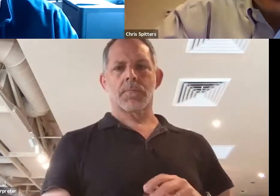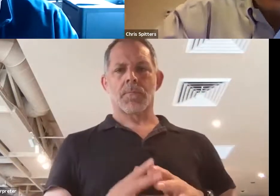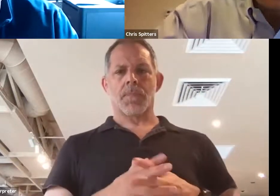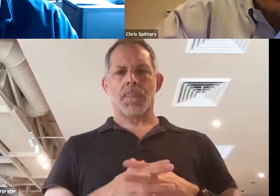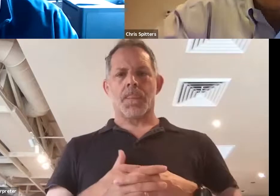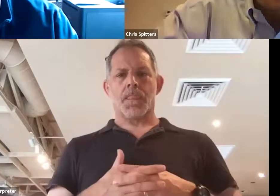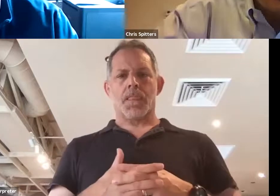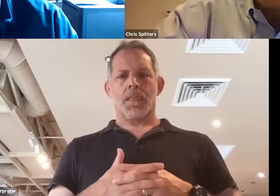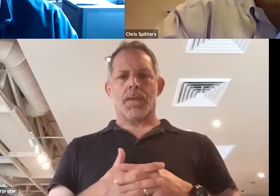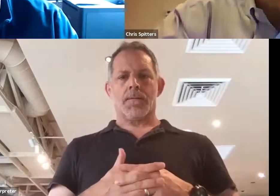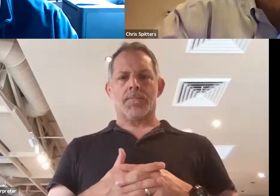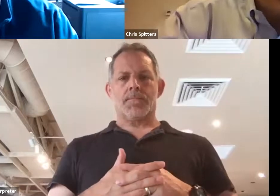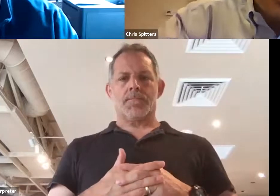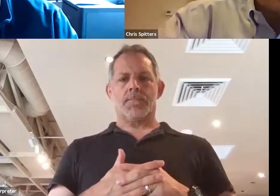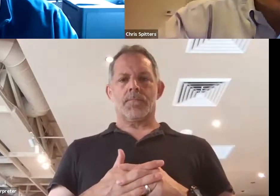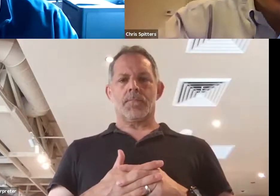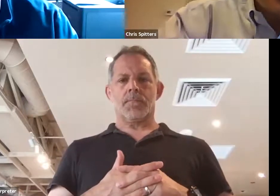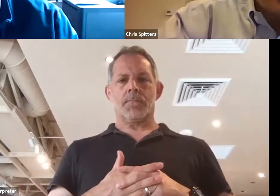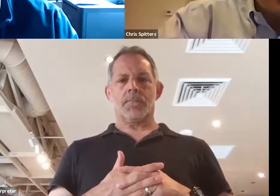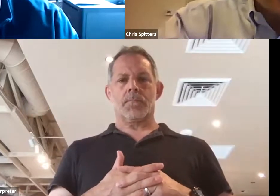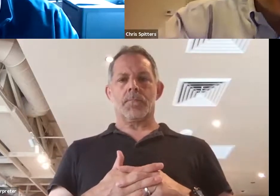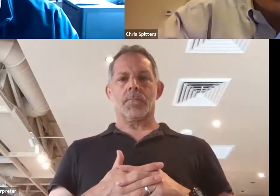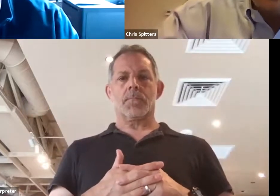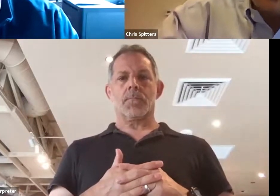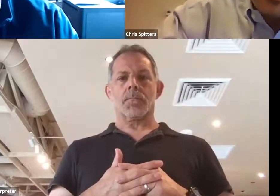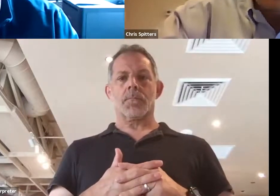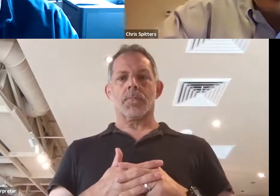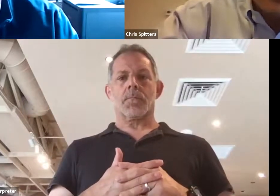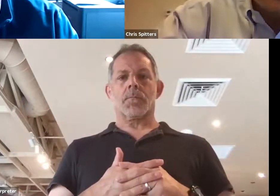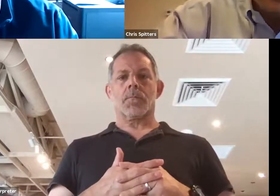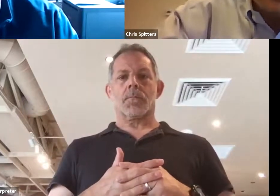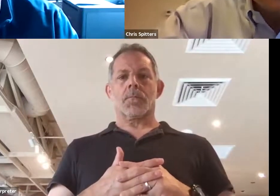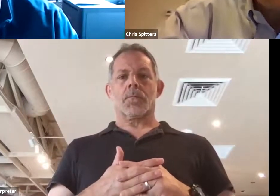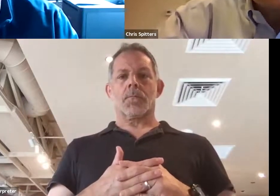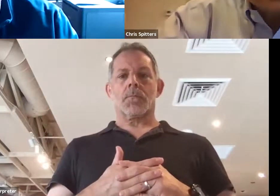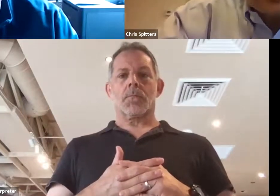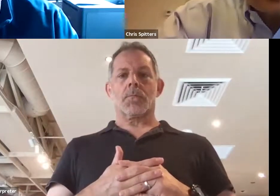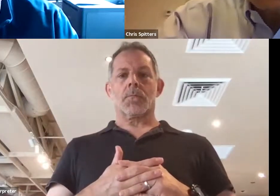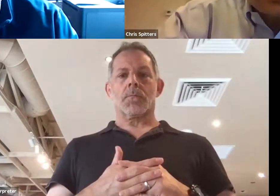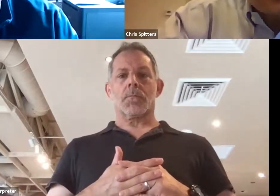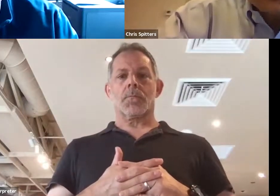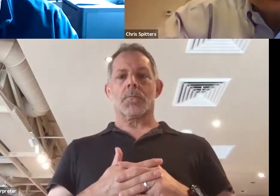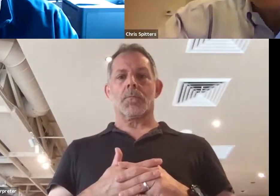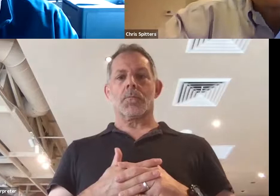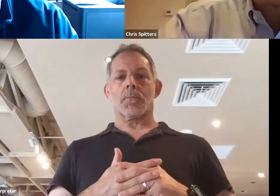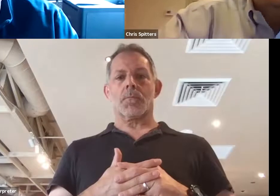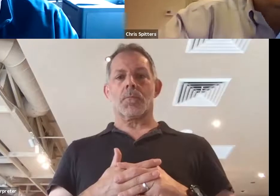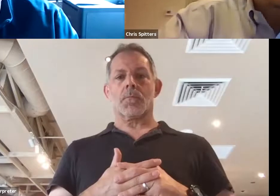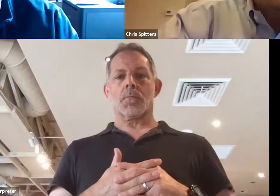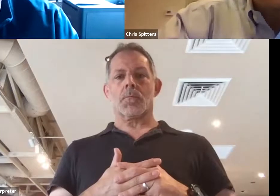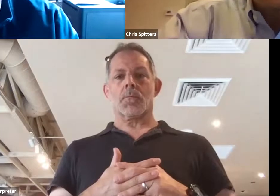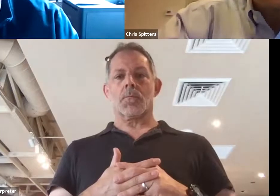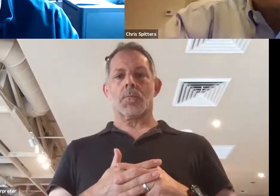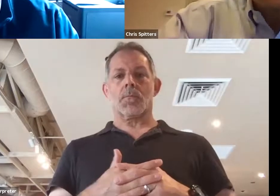few things in life are either completely dangerous or 100% safe. So it's relative levels of